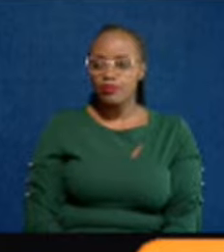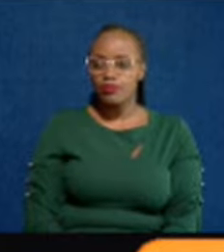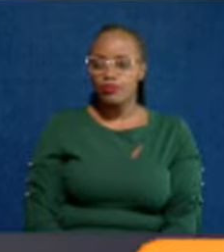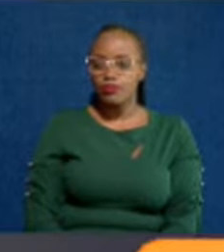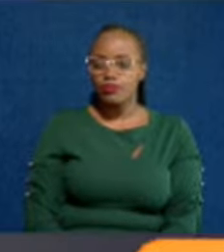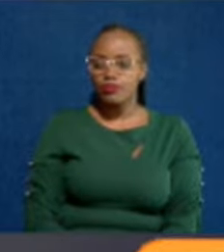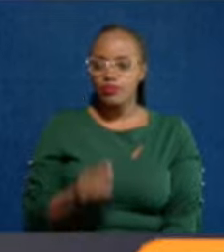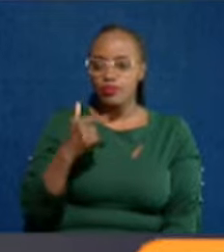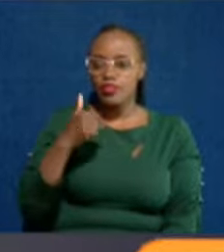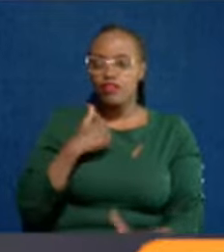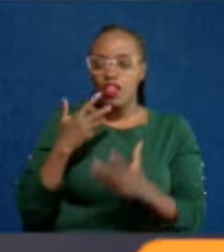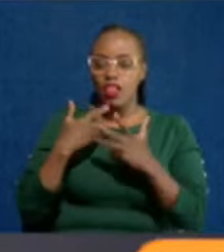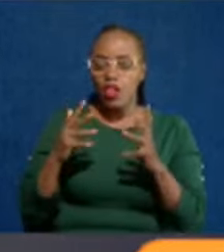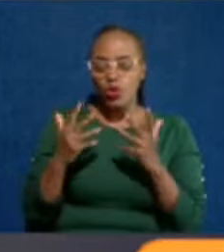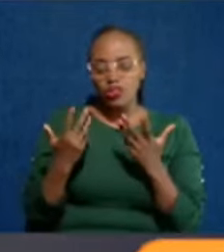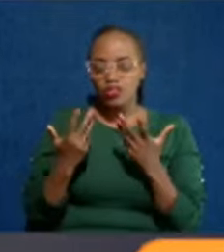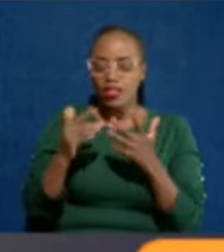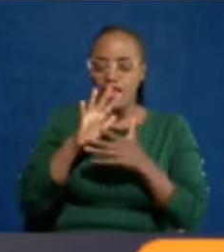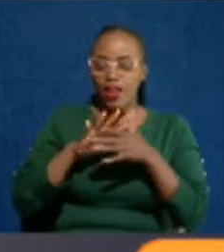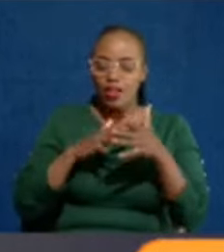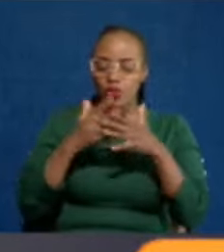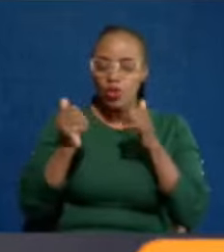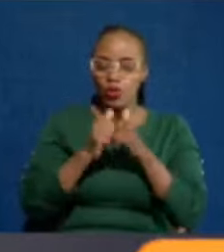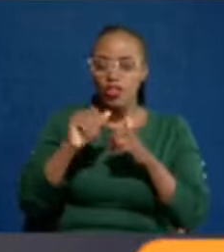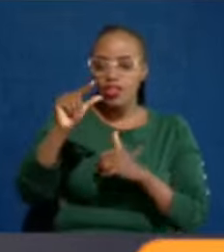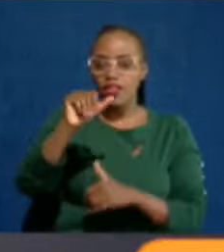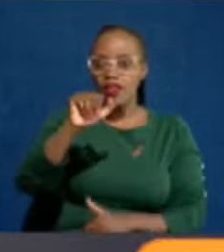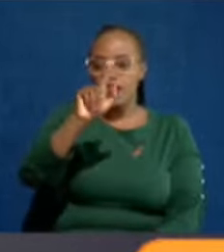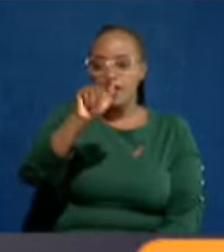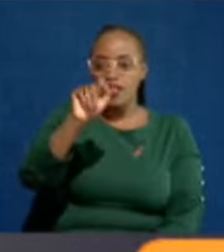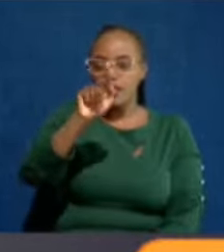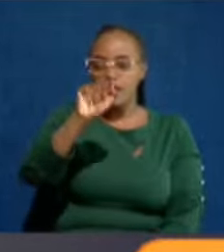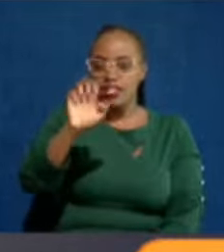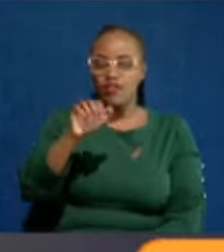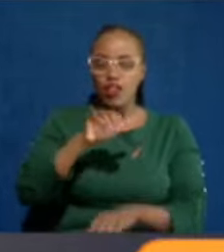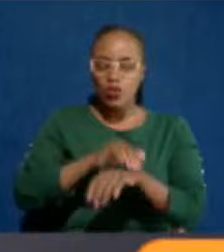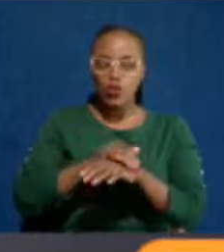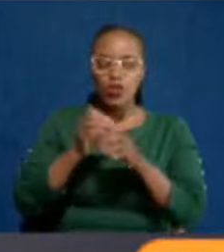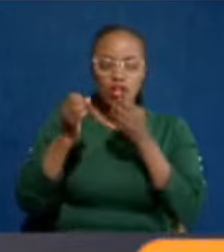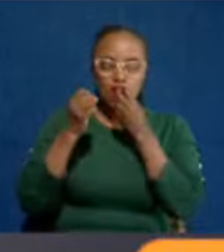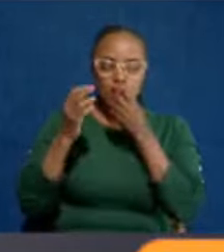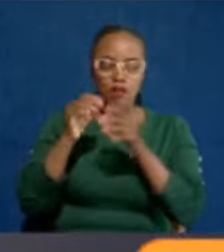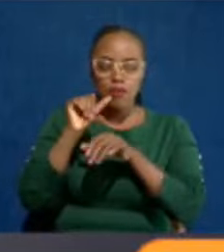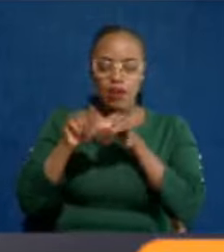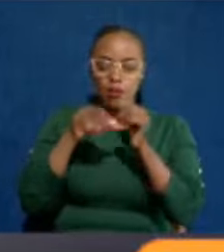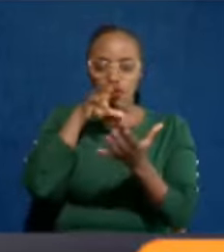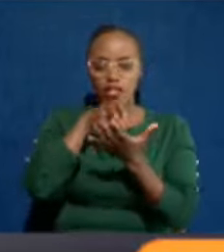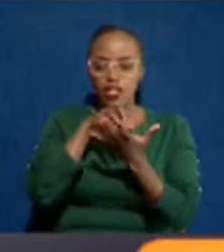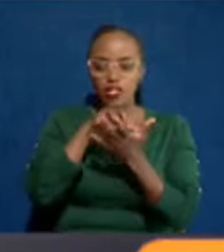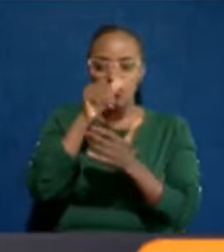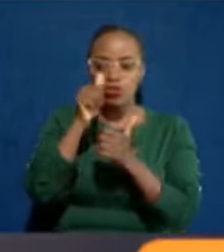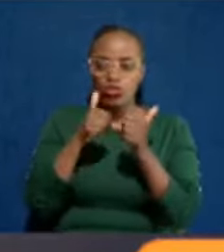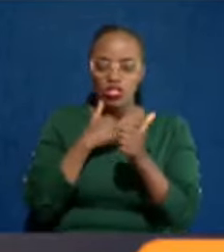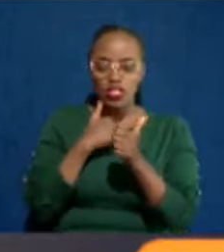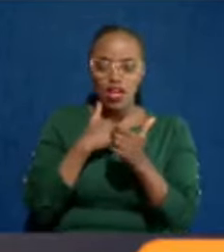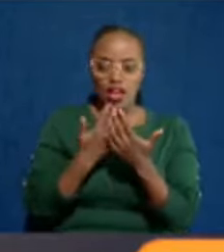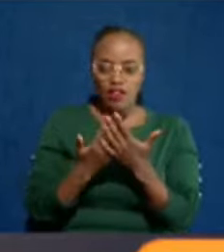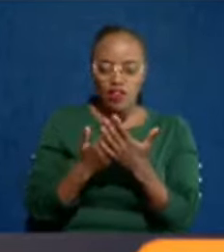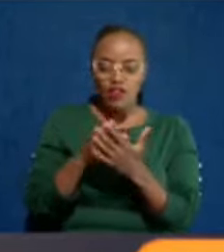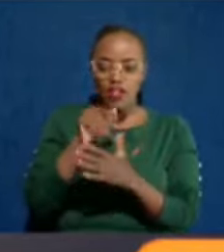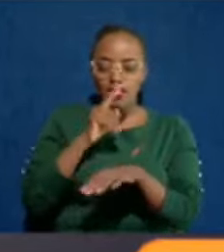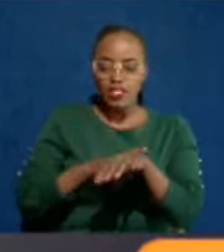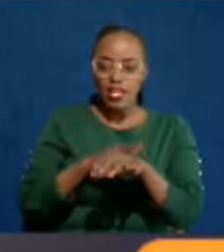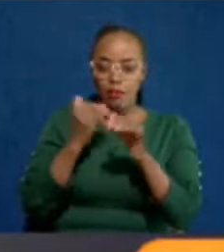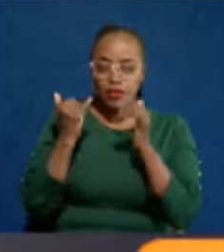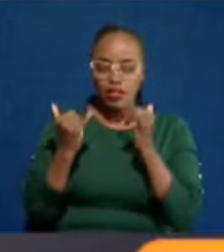And we have lost the signal there with Gatete Njoroge, but a good update on the situation there at the